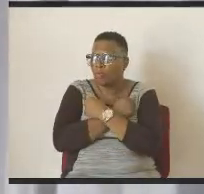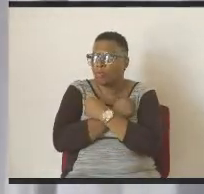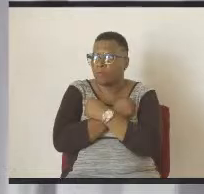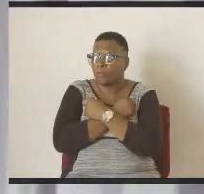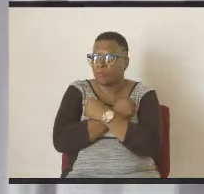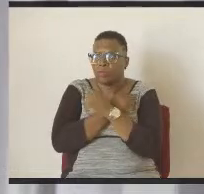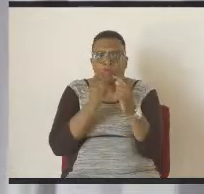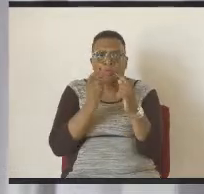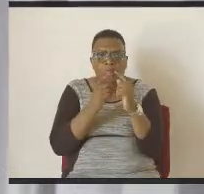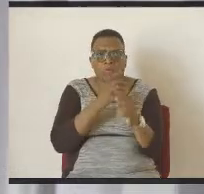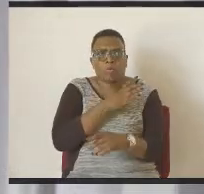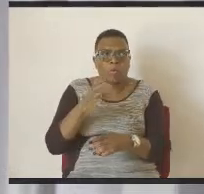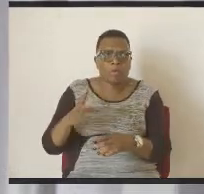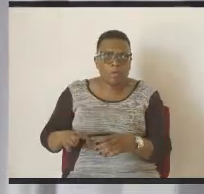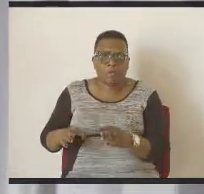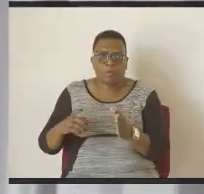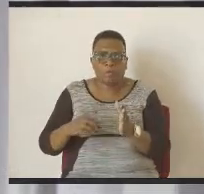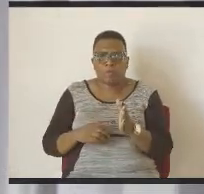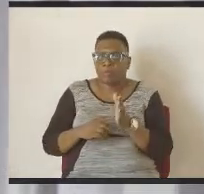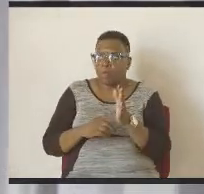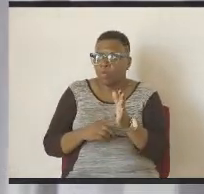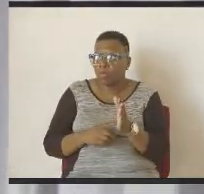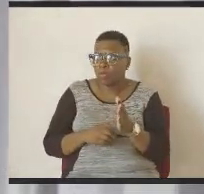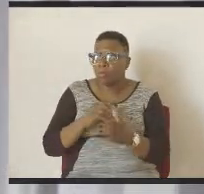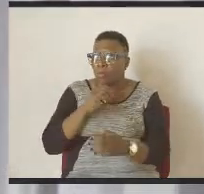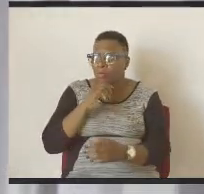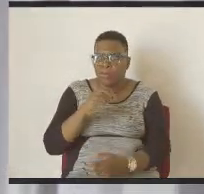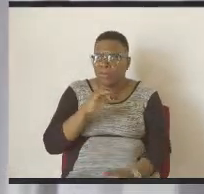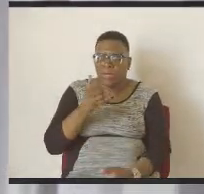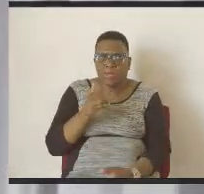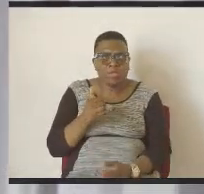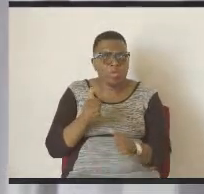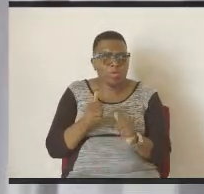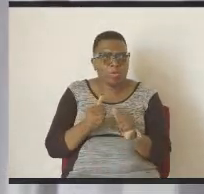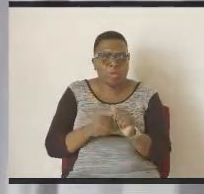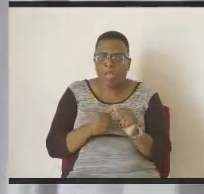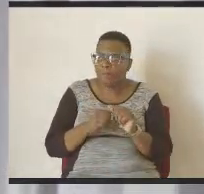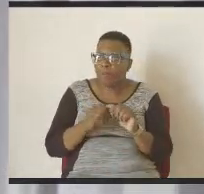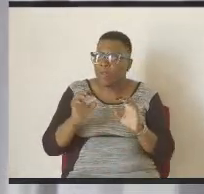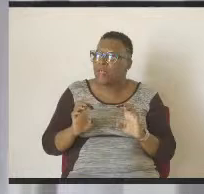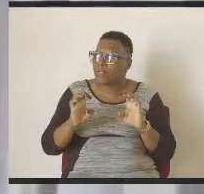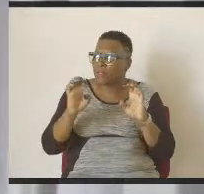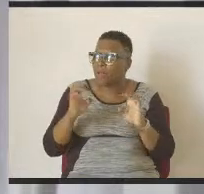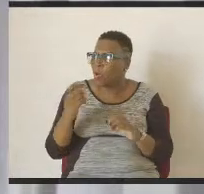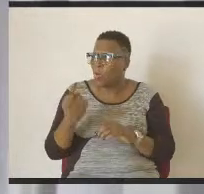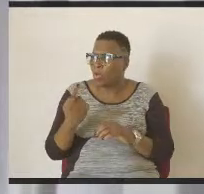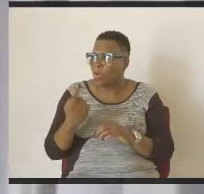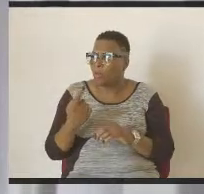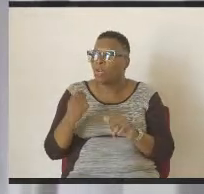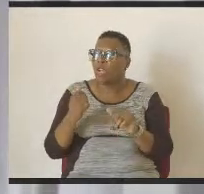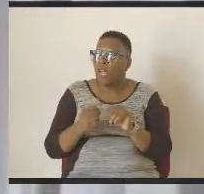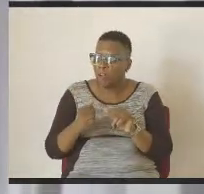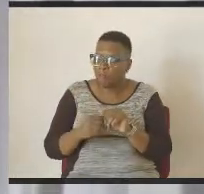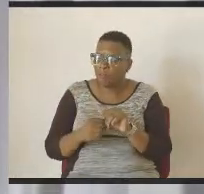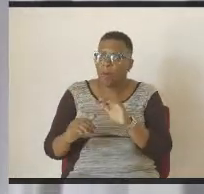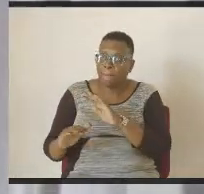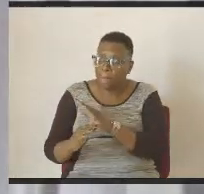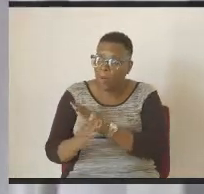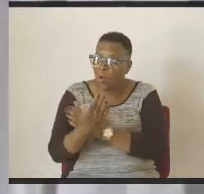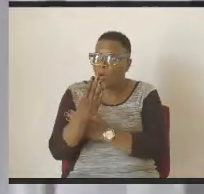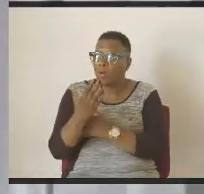be exhibited, not just every Easter, but every moment of every